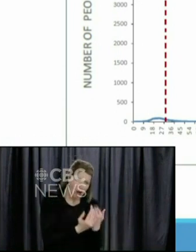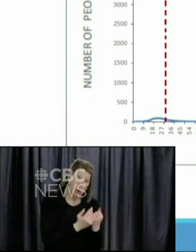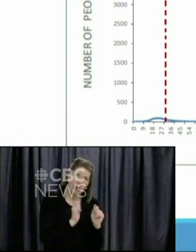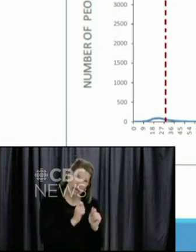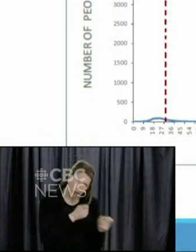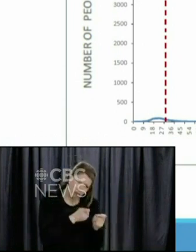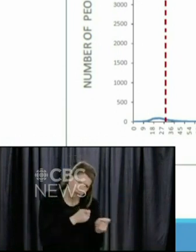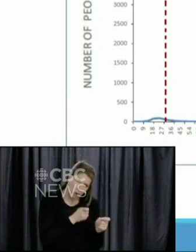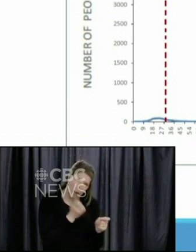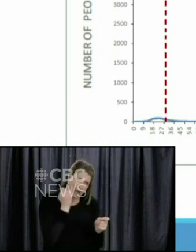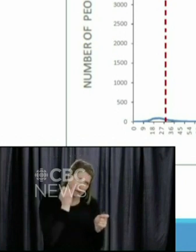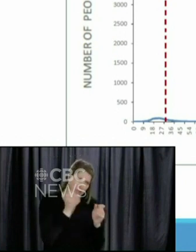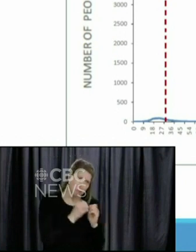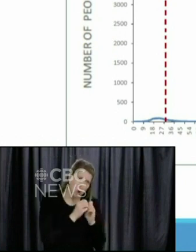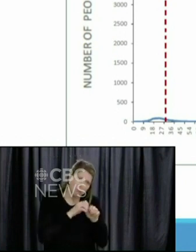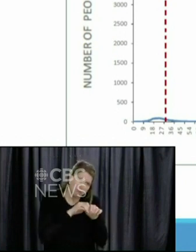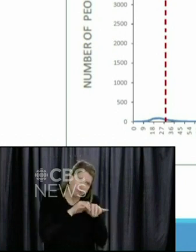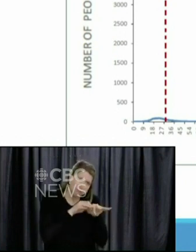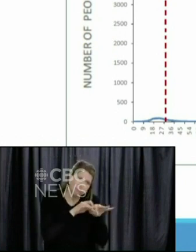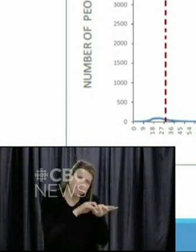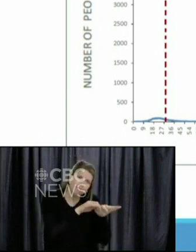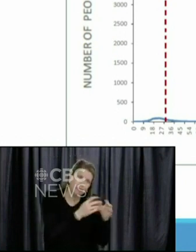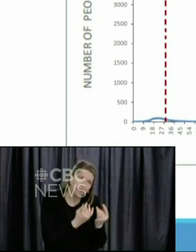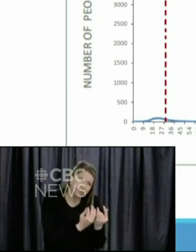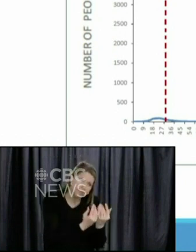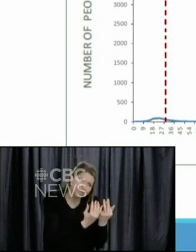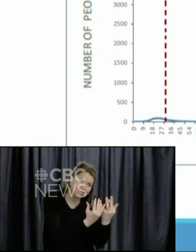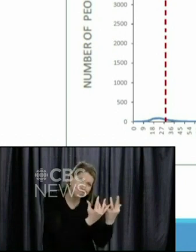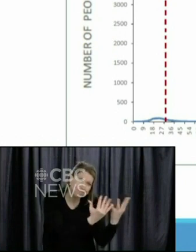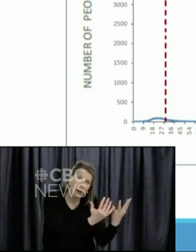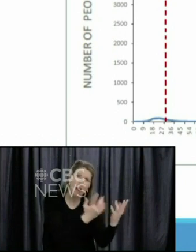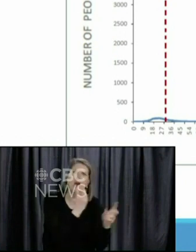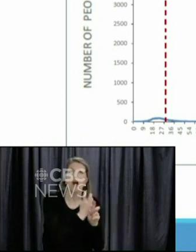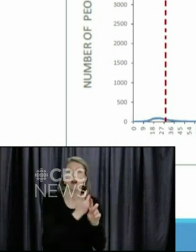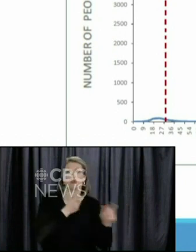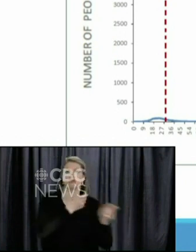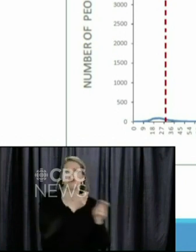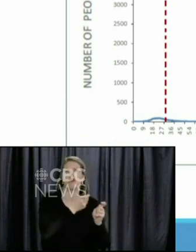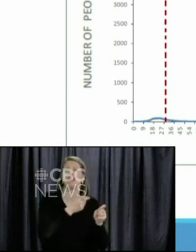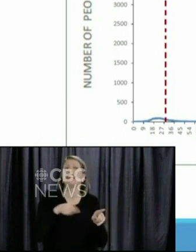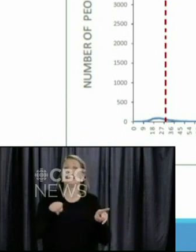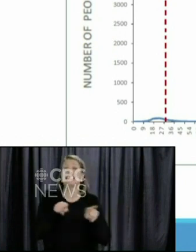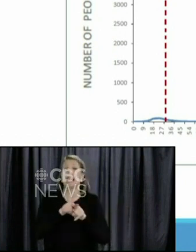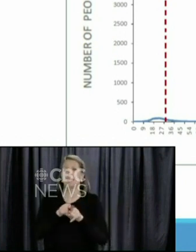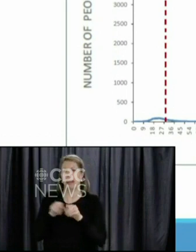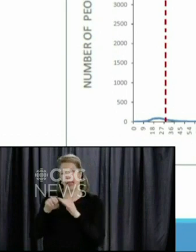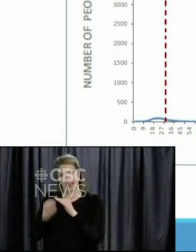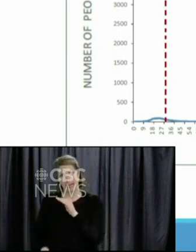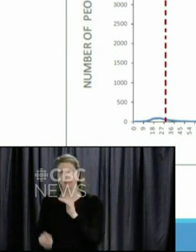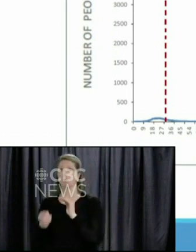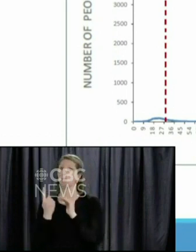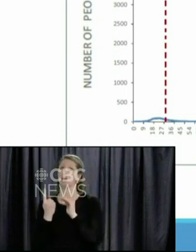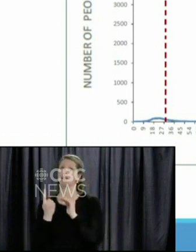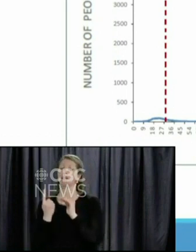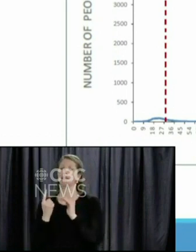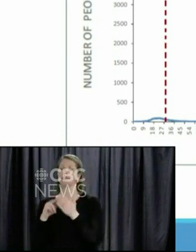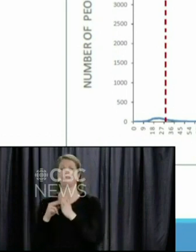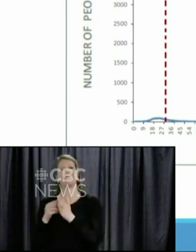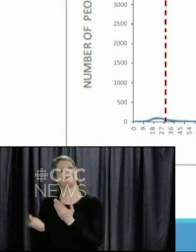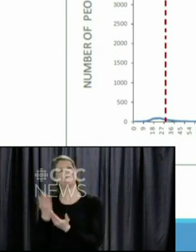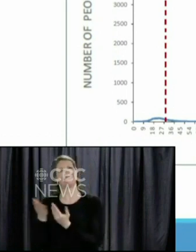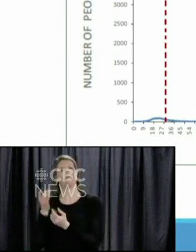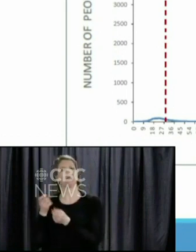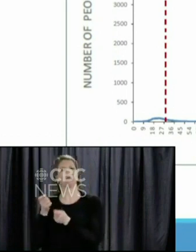prevent this exponential spread, and the best way of doing that is to make sure that our R0 value continues to be less than